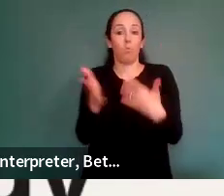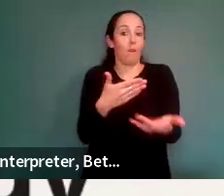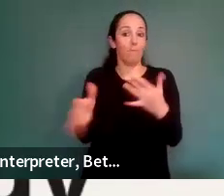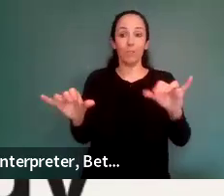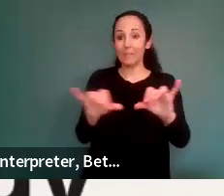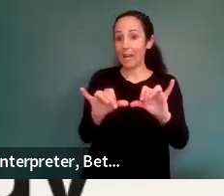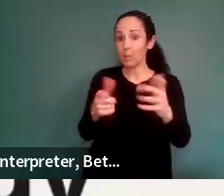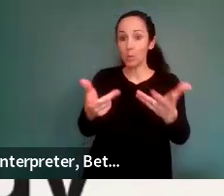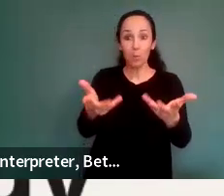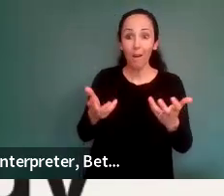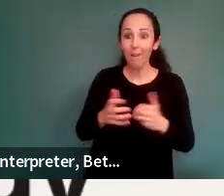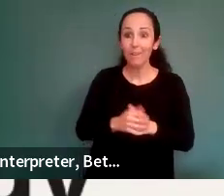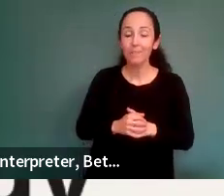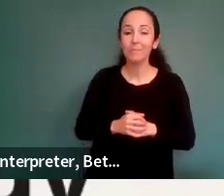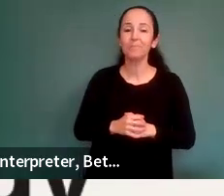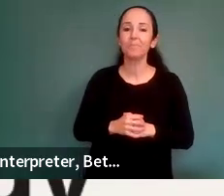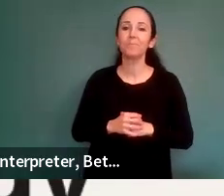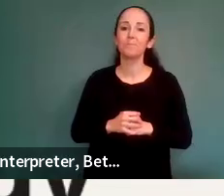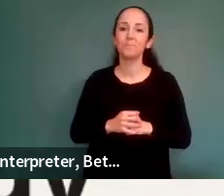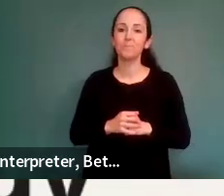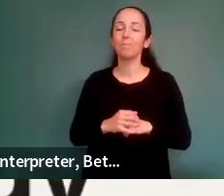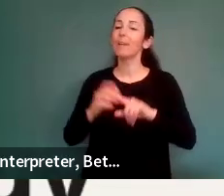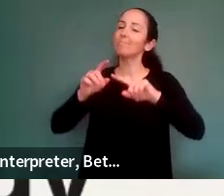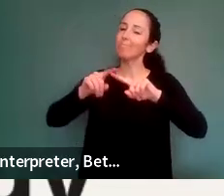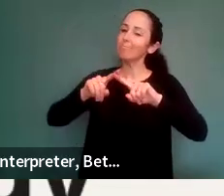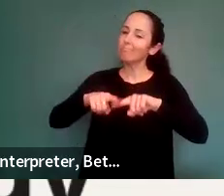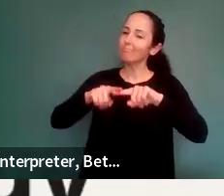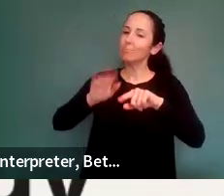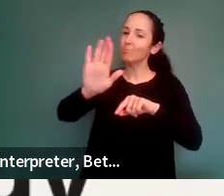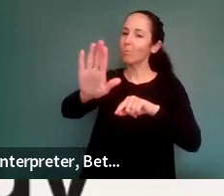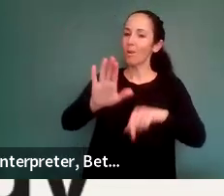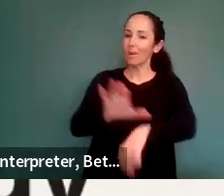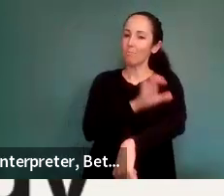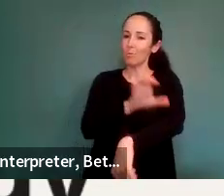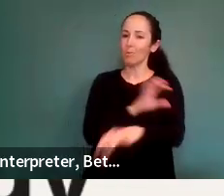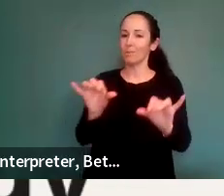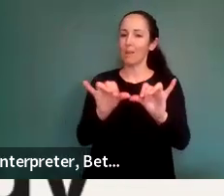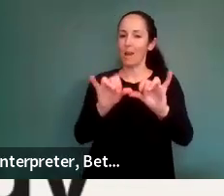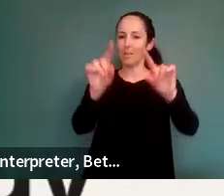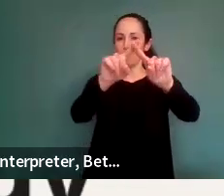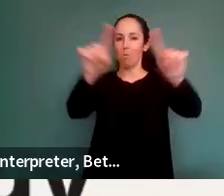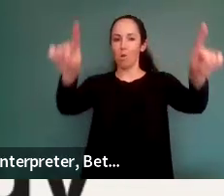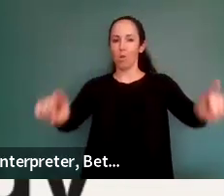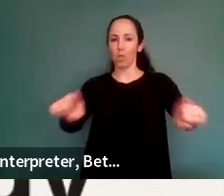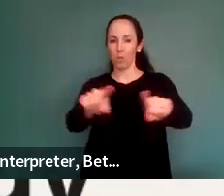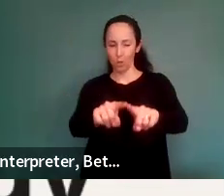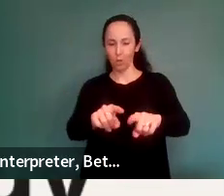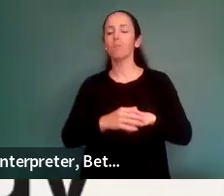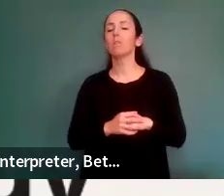course, depending on the size monitor you have, and maybe the type of visual disability,